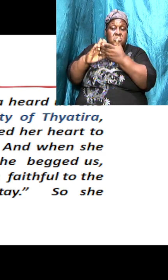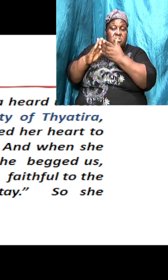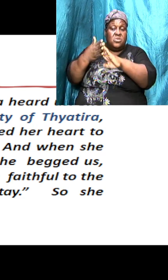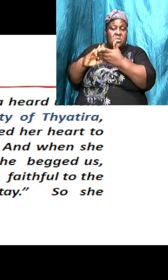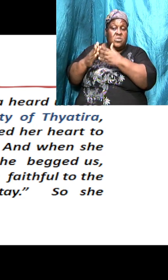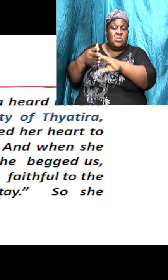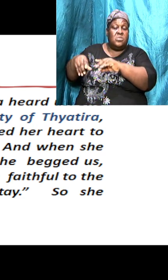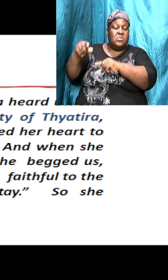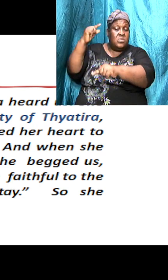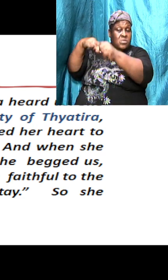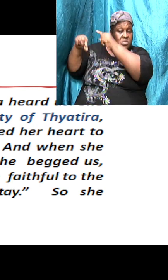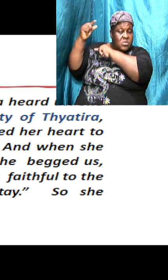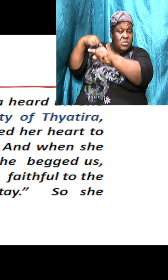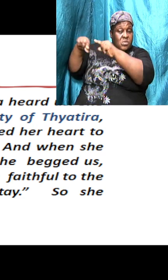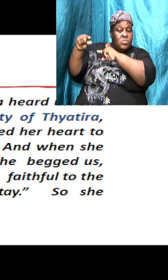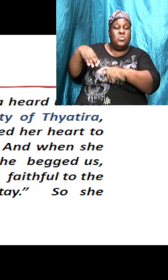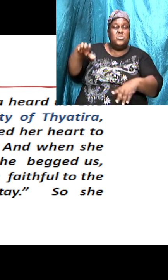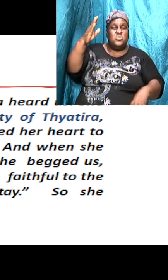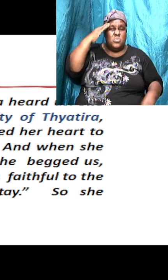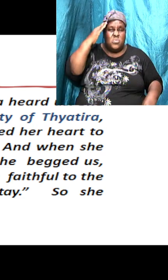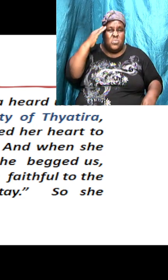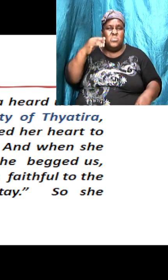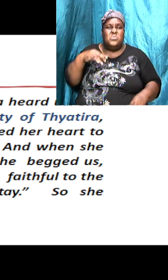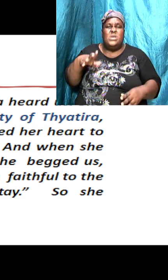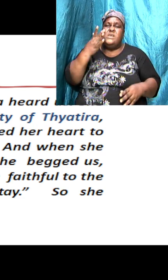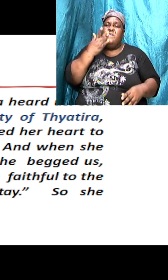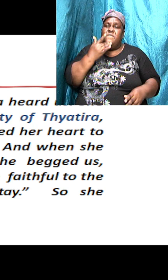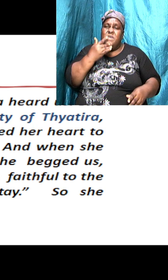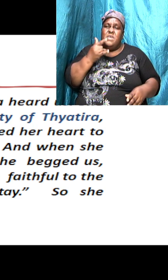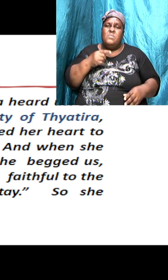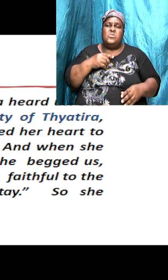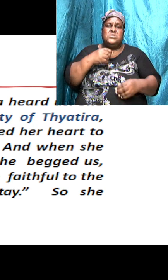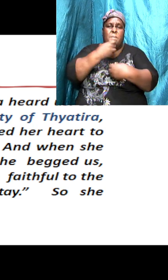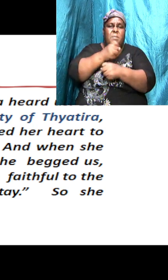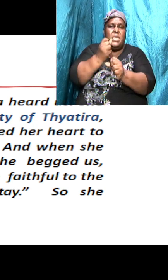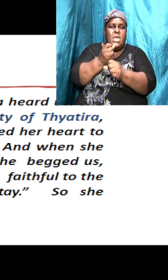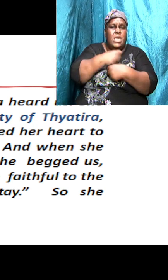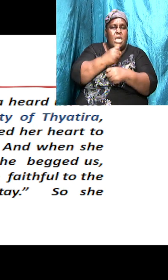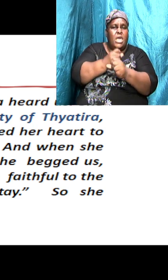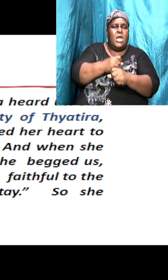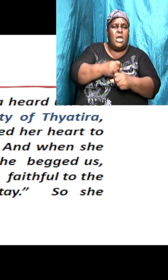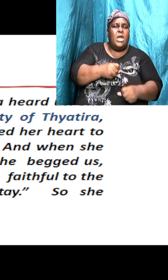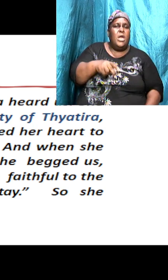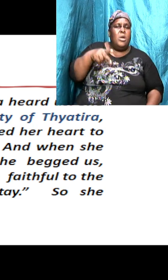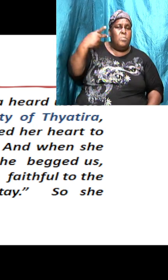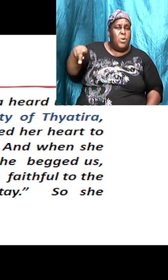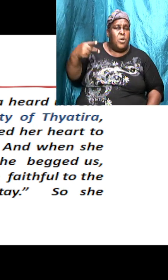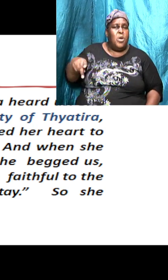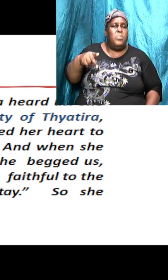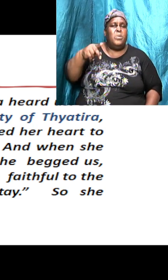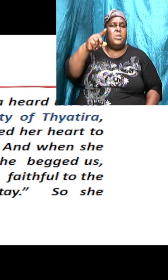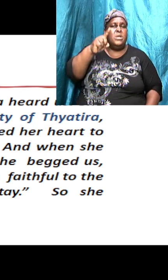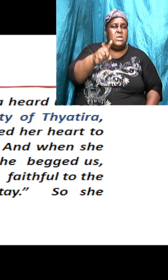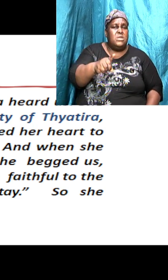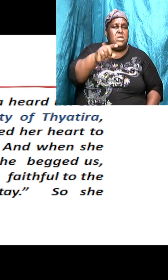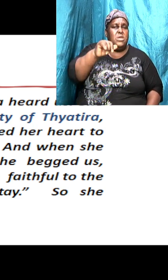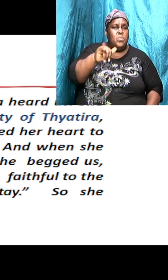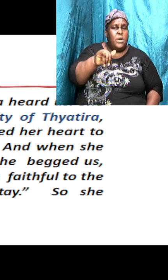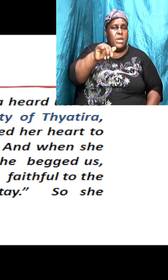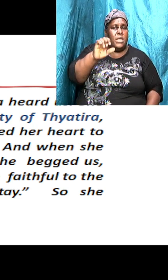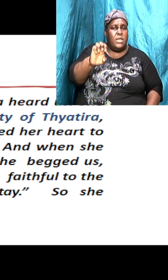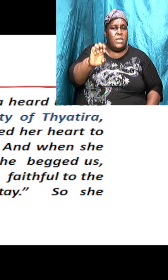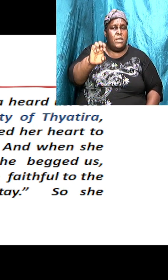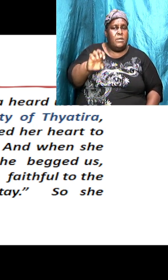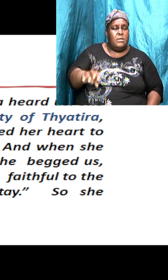known as a famous manufacturing center for purple dye, and that is significant